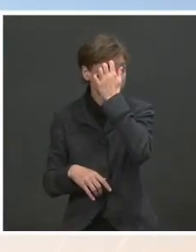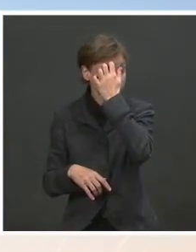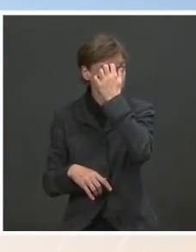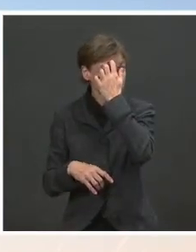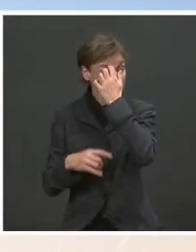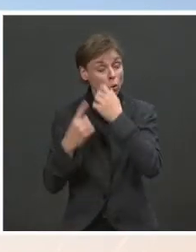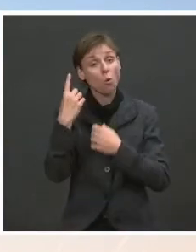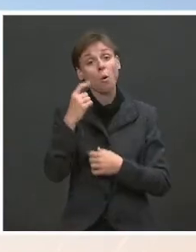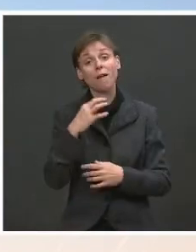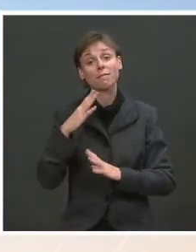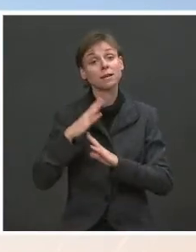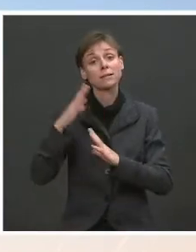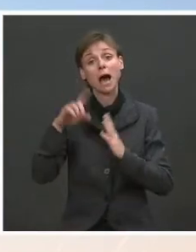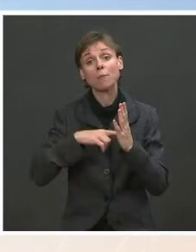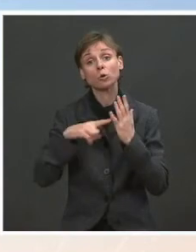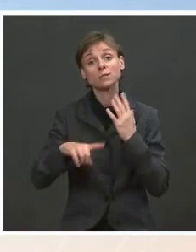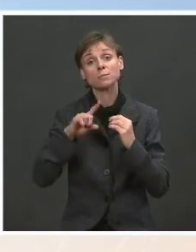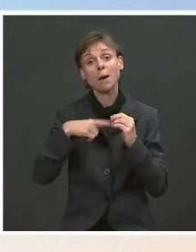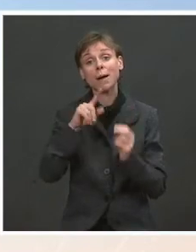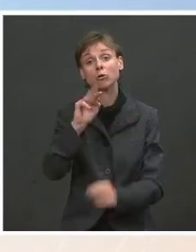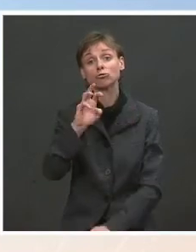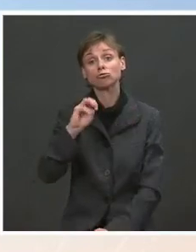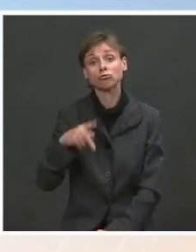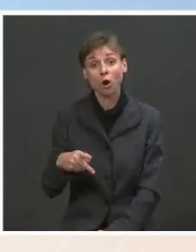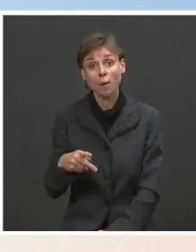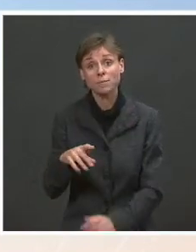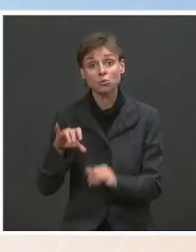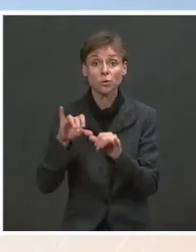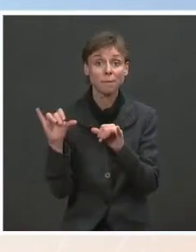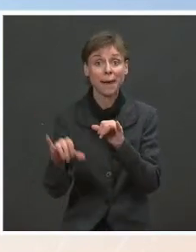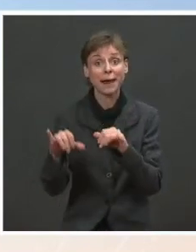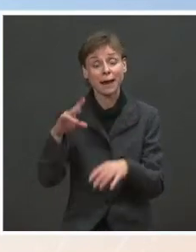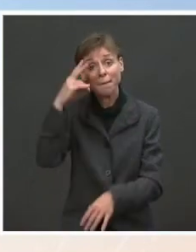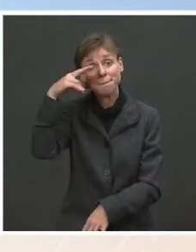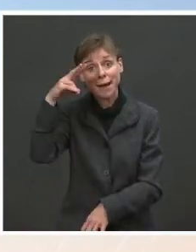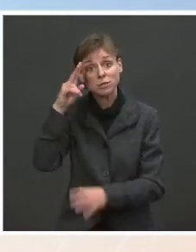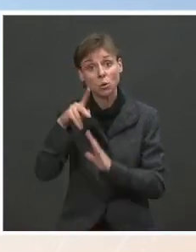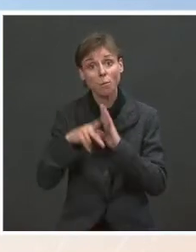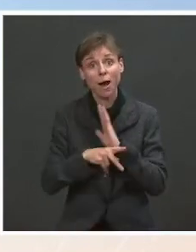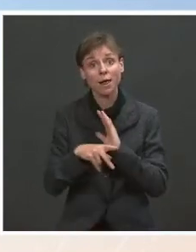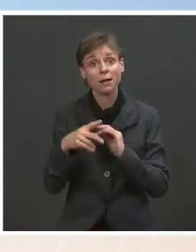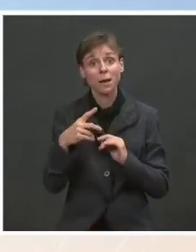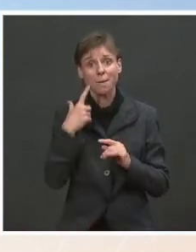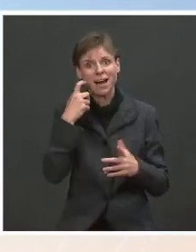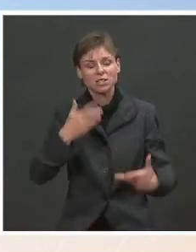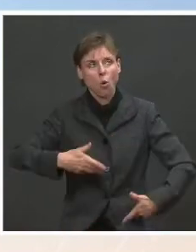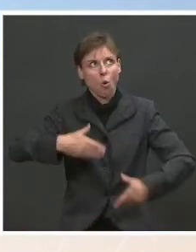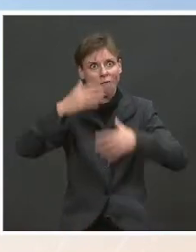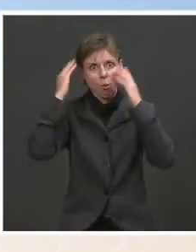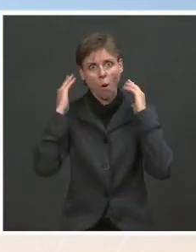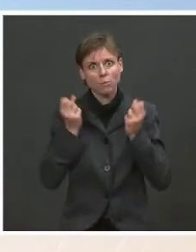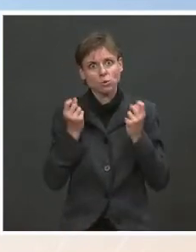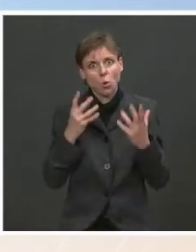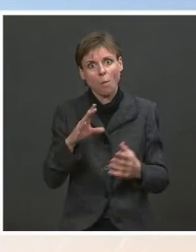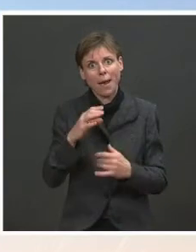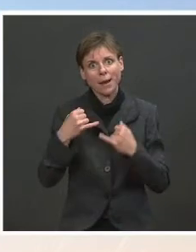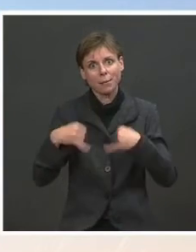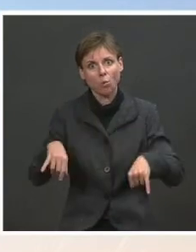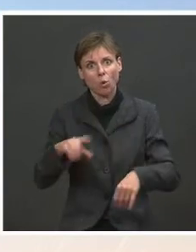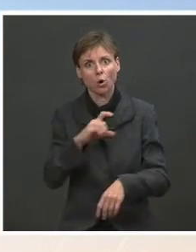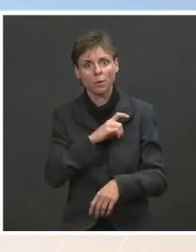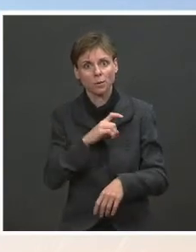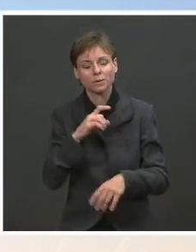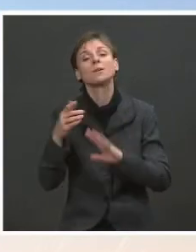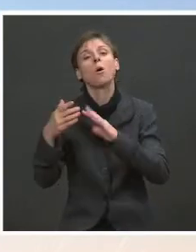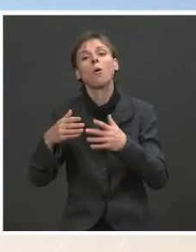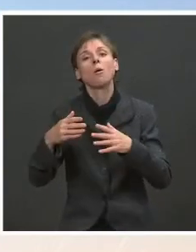criticisms of the Trump administration's Remain in Mexico policy was that it overwhelmed all these border towns in Mexico and created